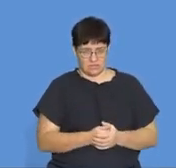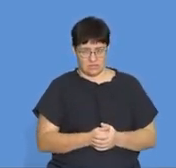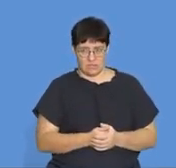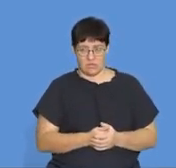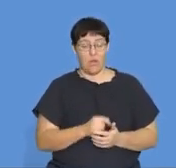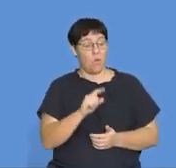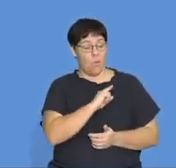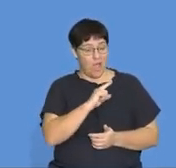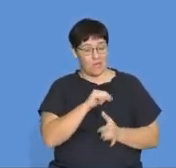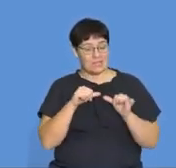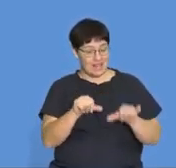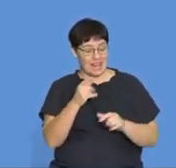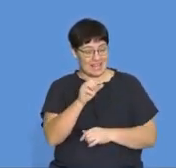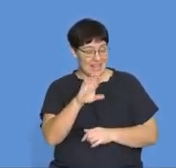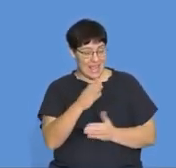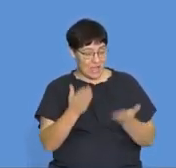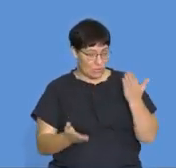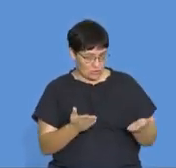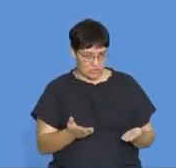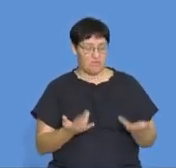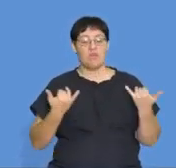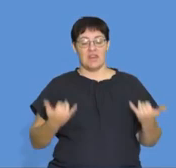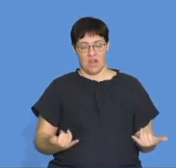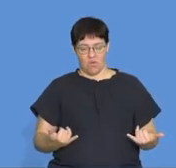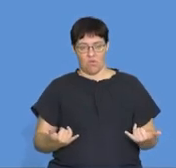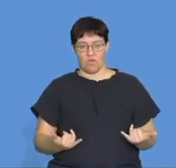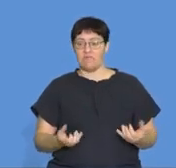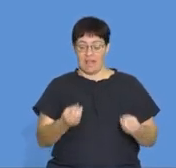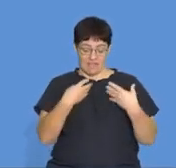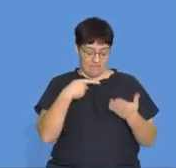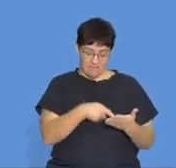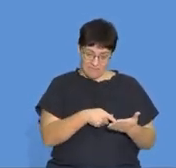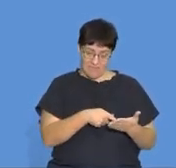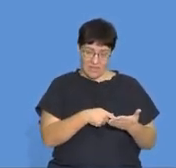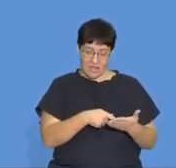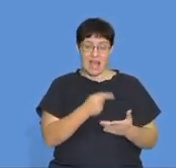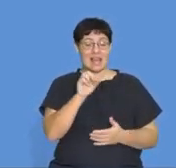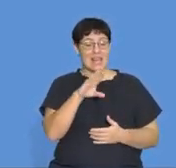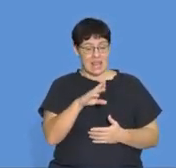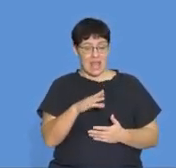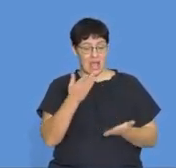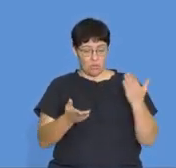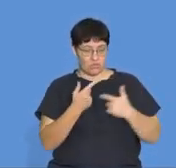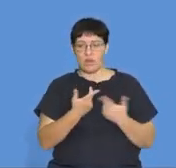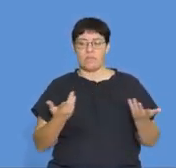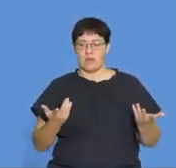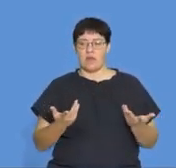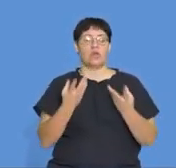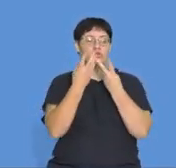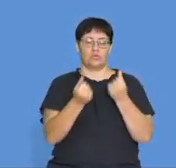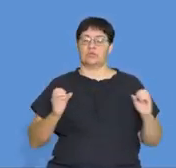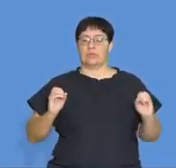So because we are still dealing with linear equations, for this, if you were given this and it's under linear equation, you would say no